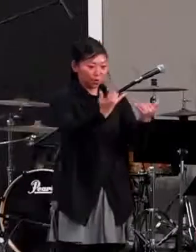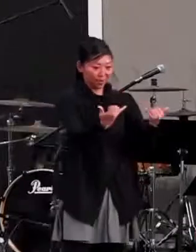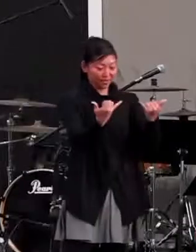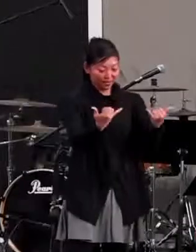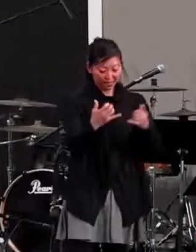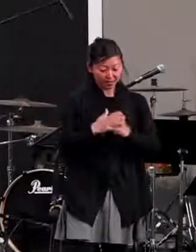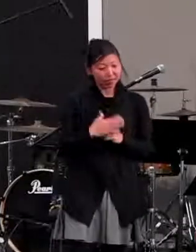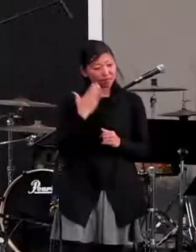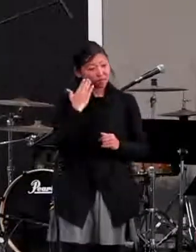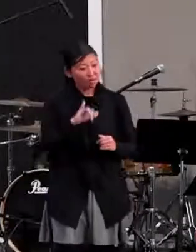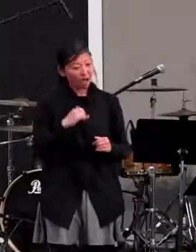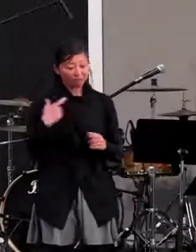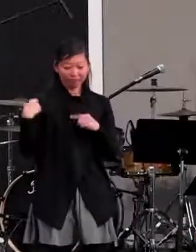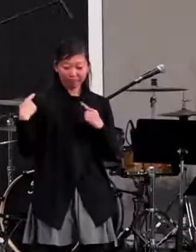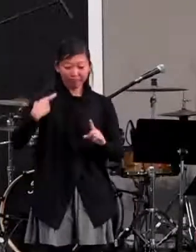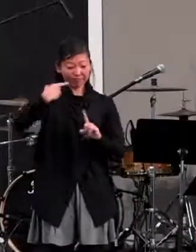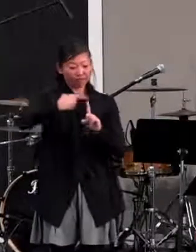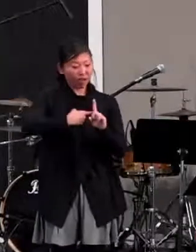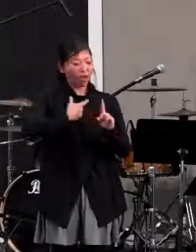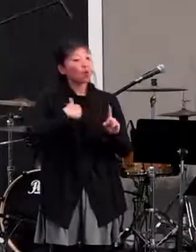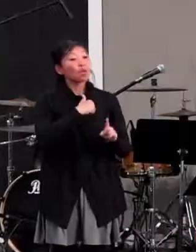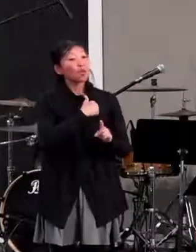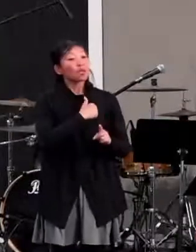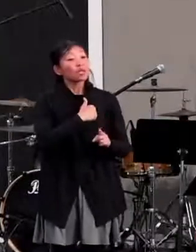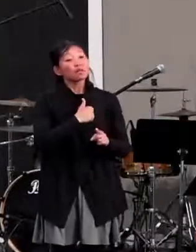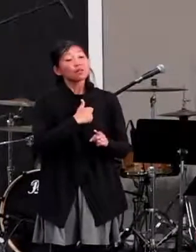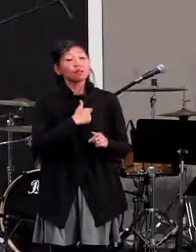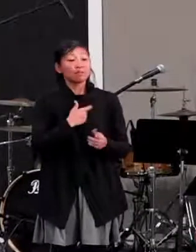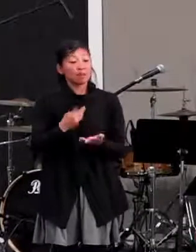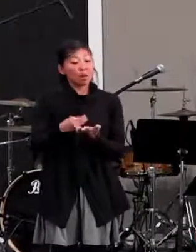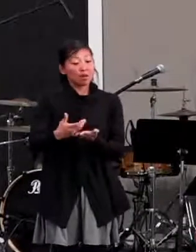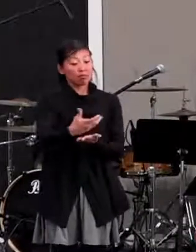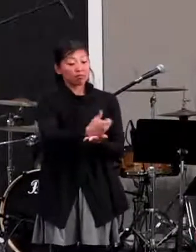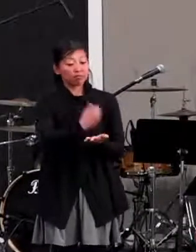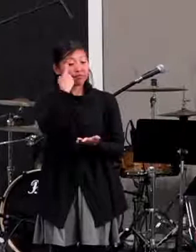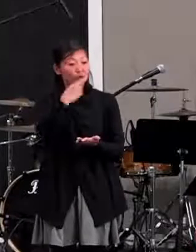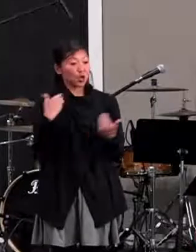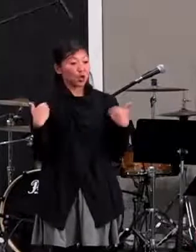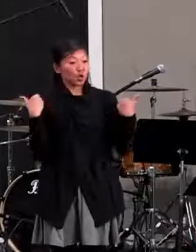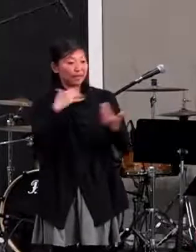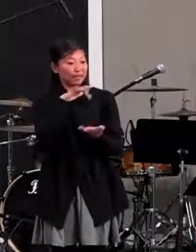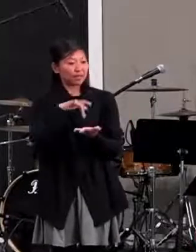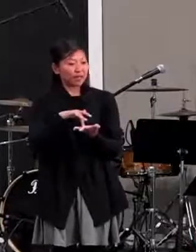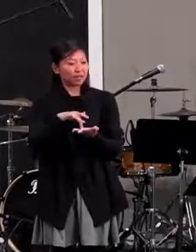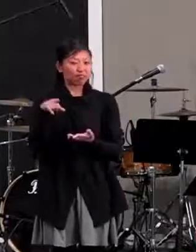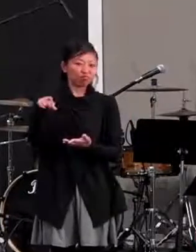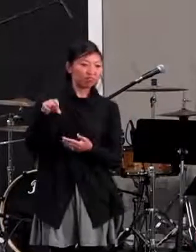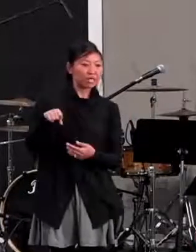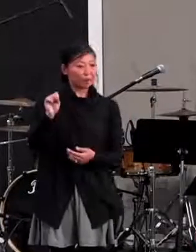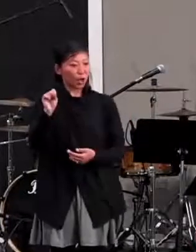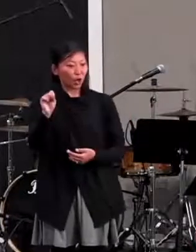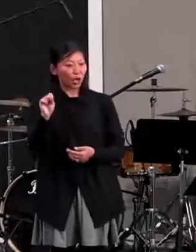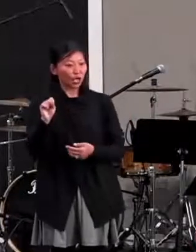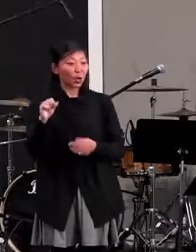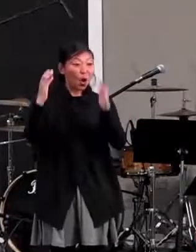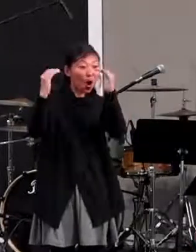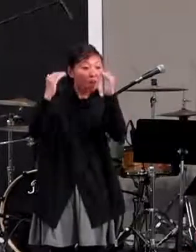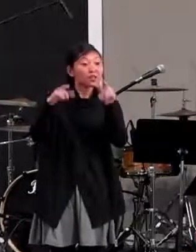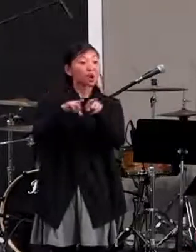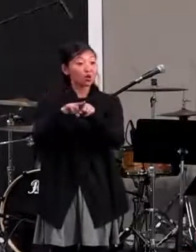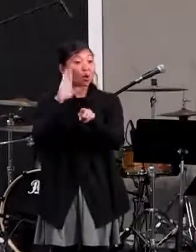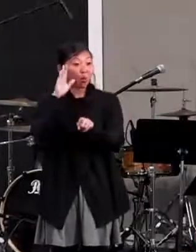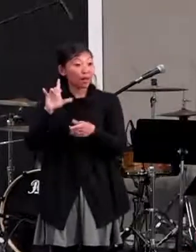Hey, over the last month, we've been doing a giving campaign for the Youth Center over in Superior, and Lord willing, that'll one day be a Rock Hill campus as